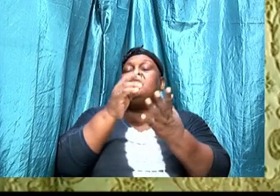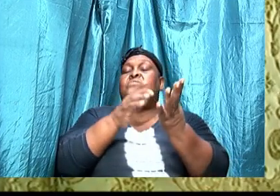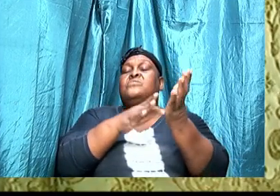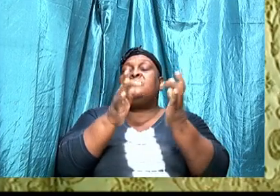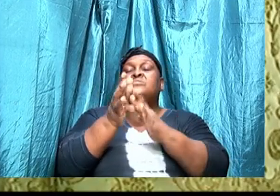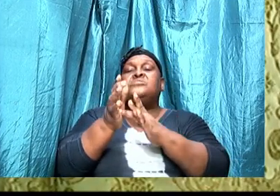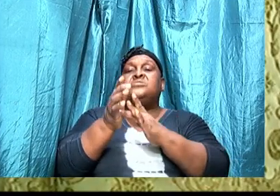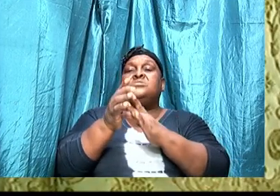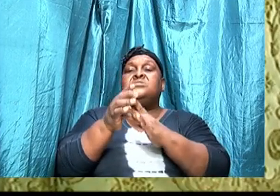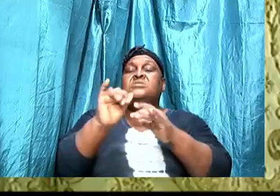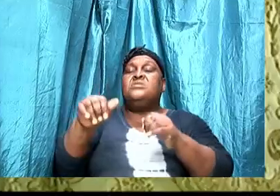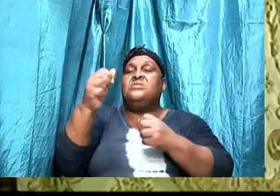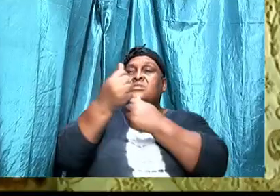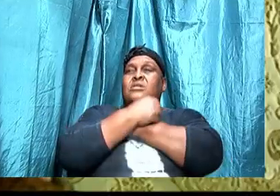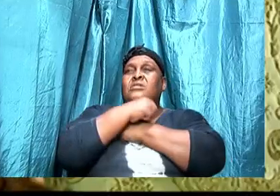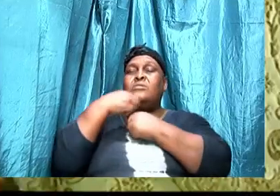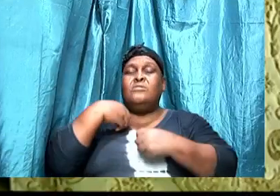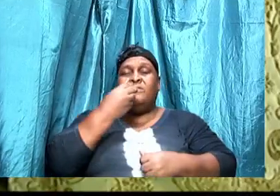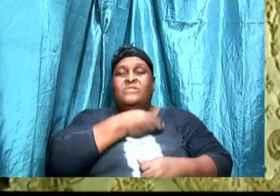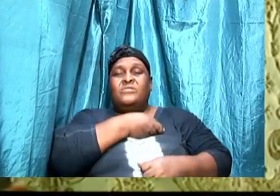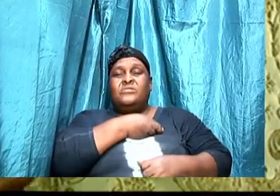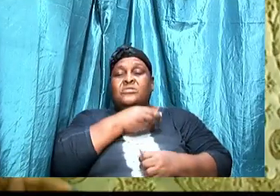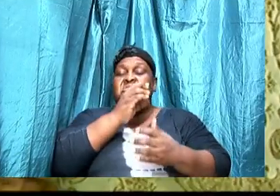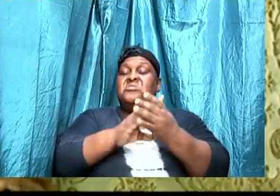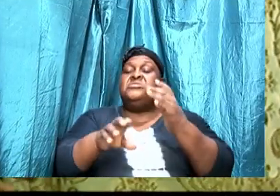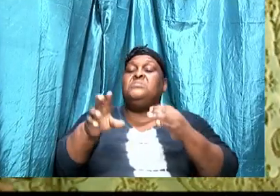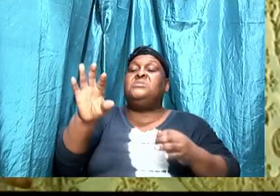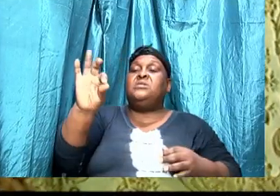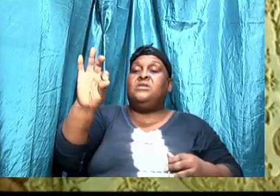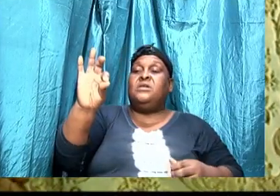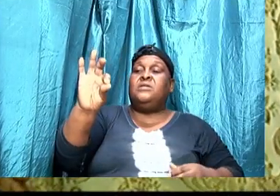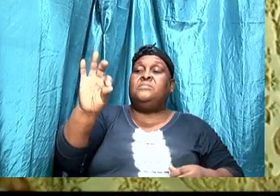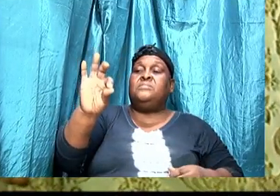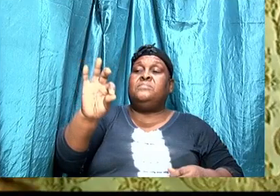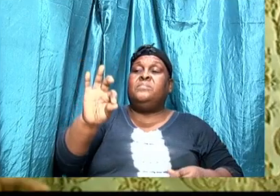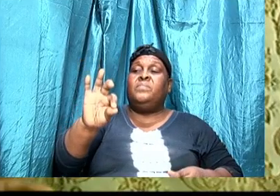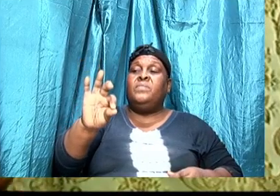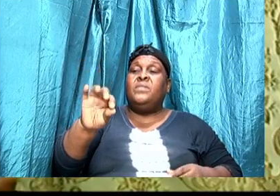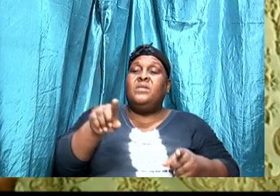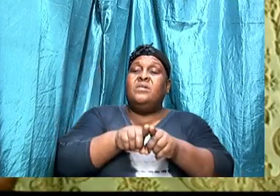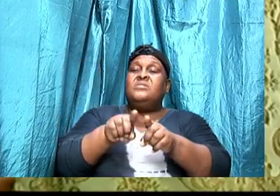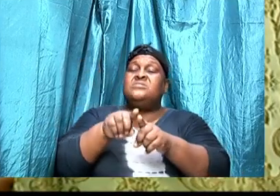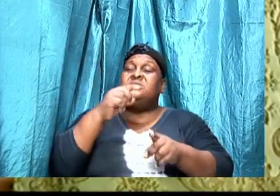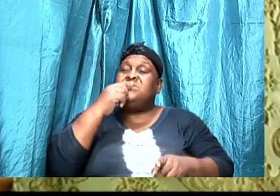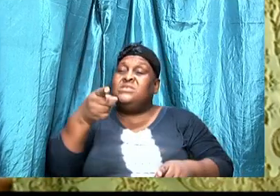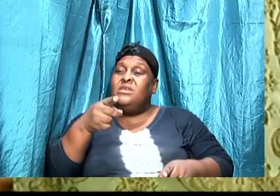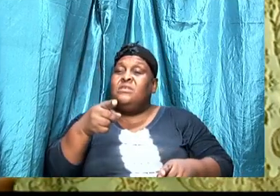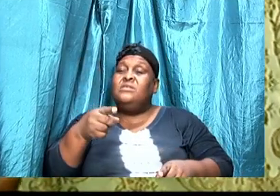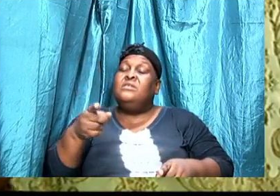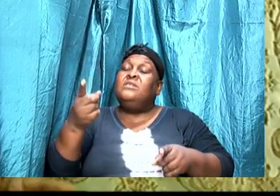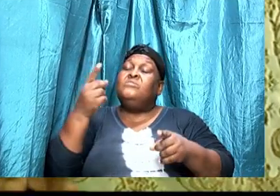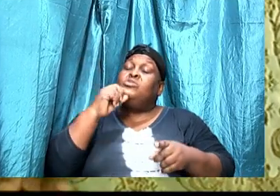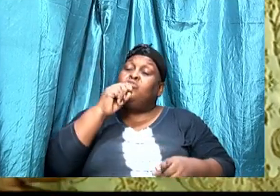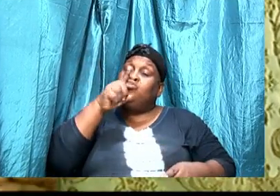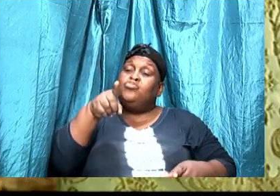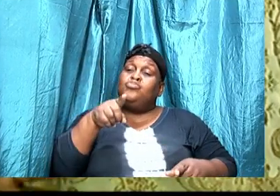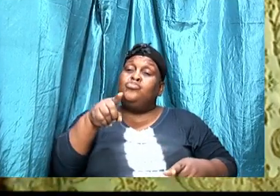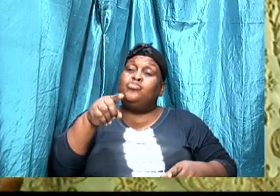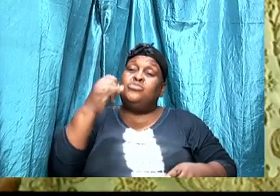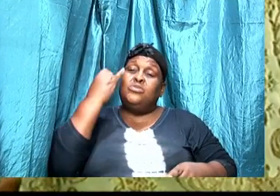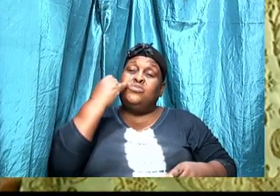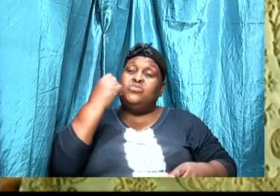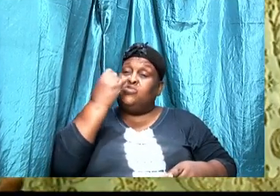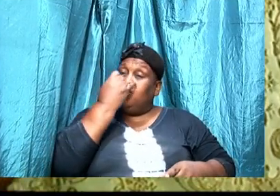loved us. And in chapter 9, he's also saying, given the fact that the Jew